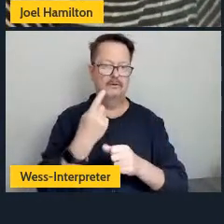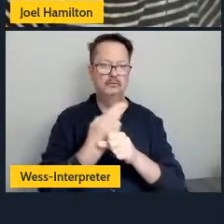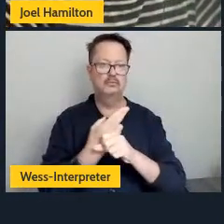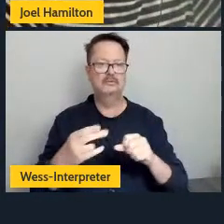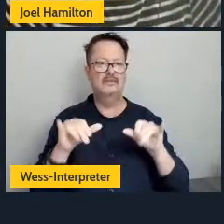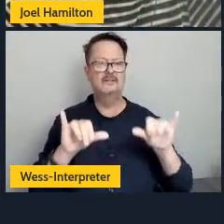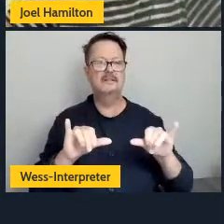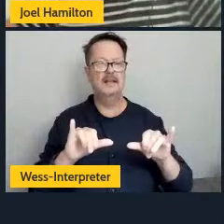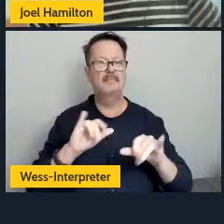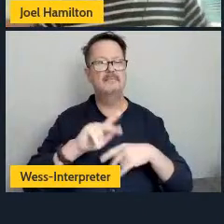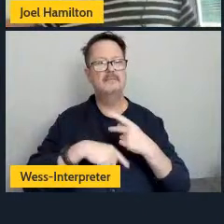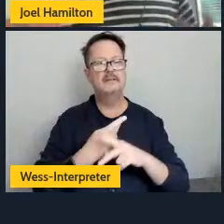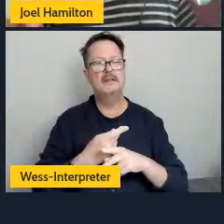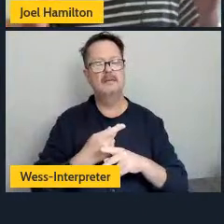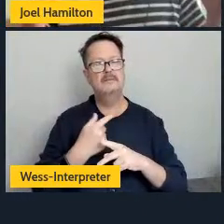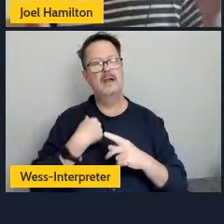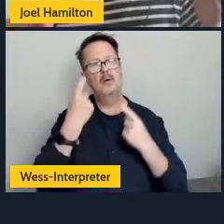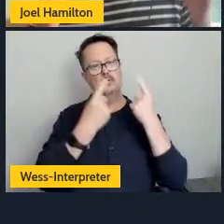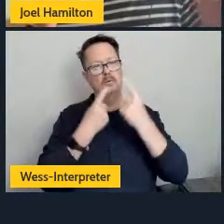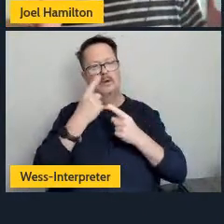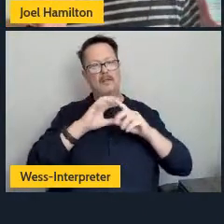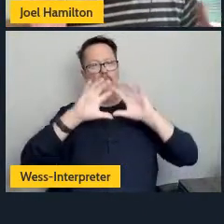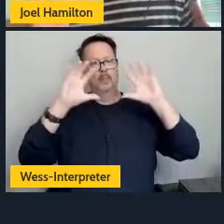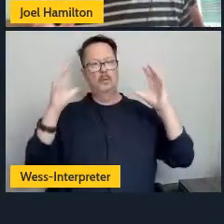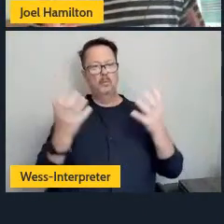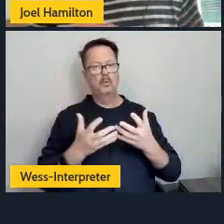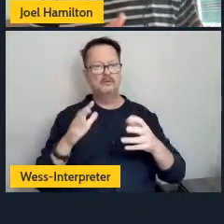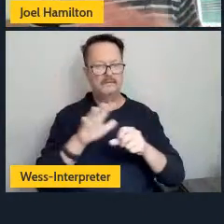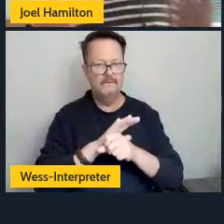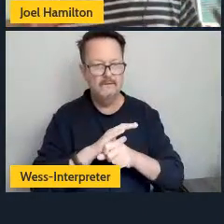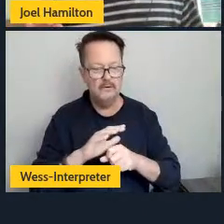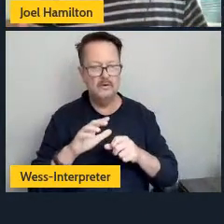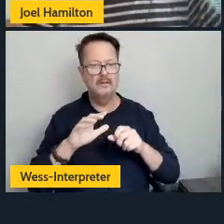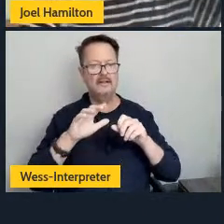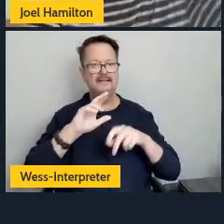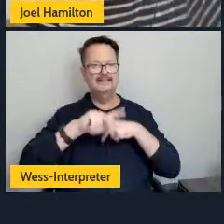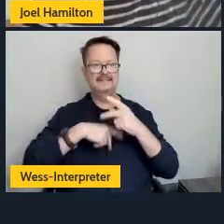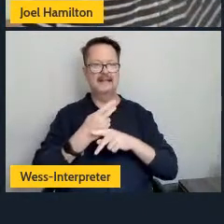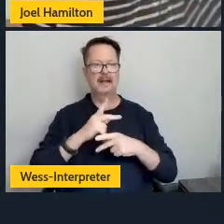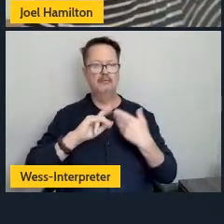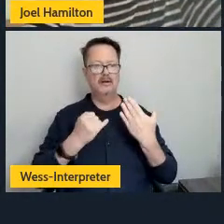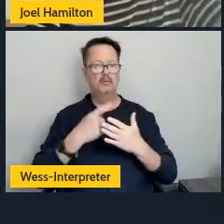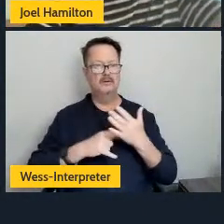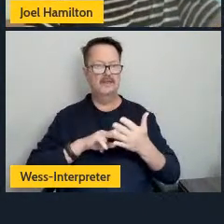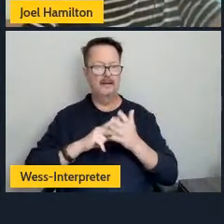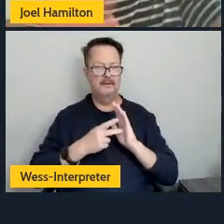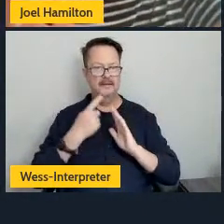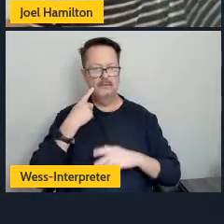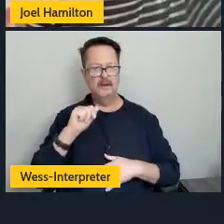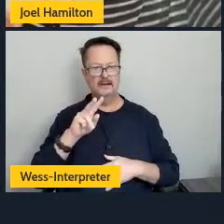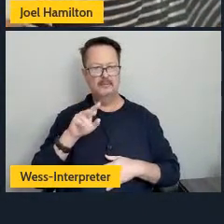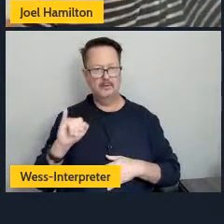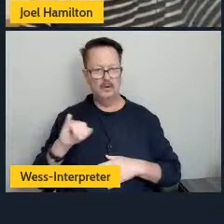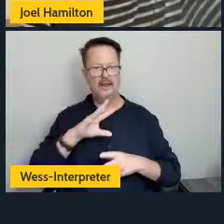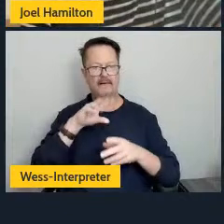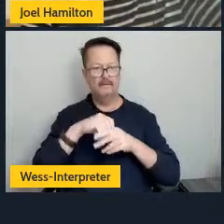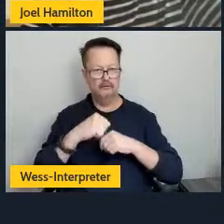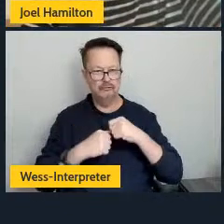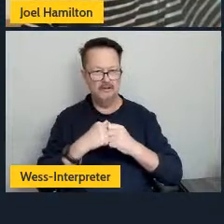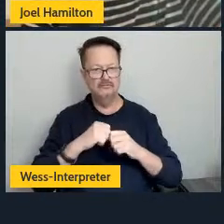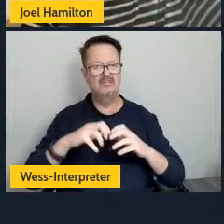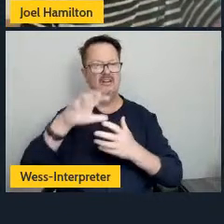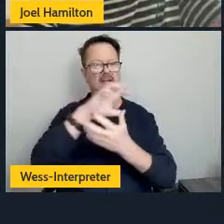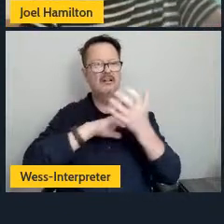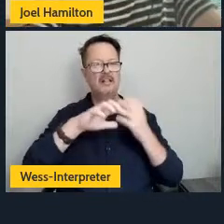it kind of got me thinking, what is in the world of fully typed projects, what does that mean for testing our AWS infrastructure and cloud native applications in